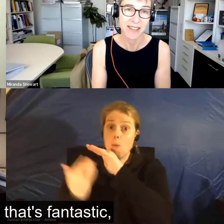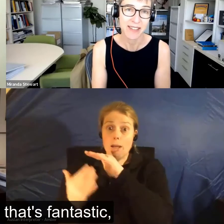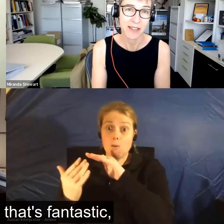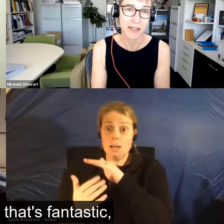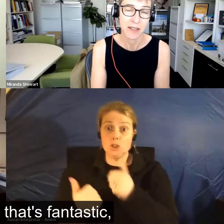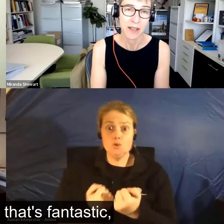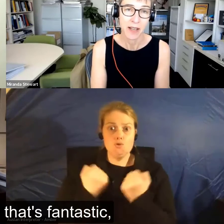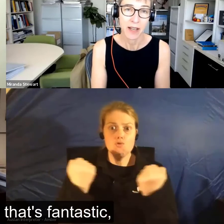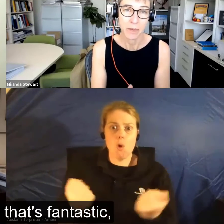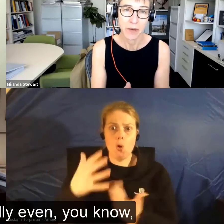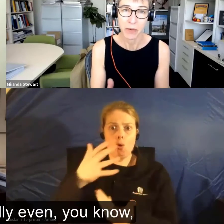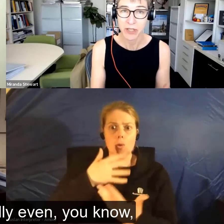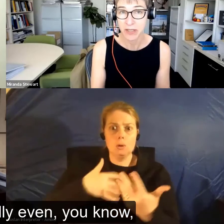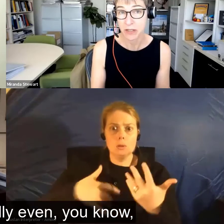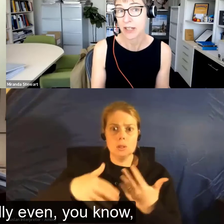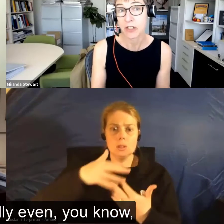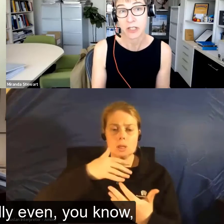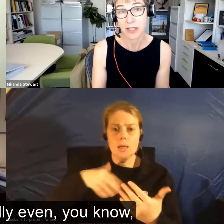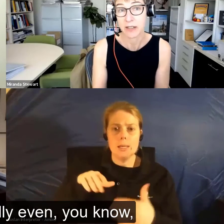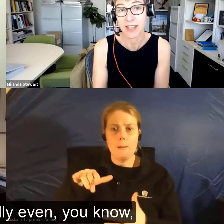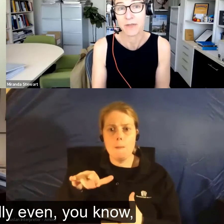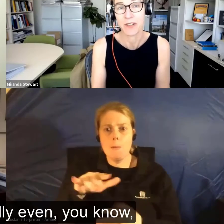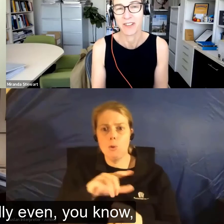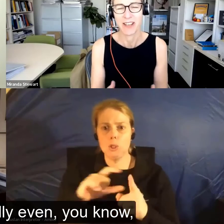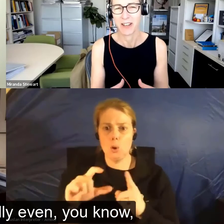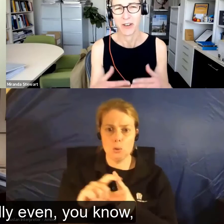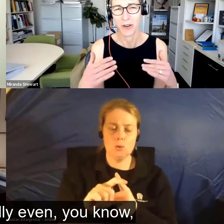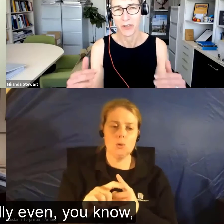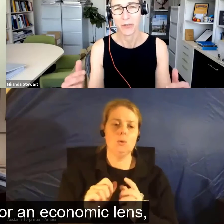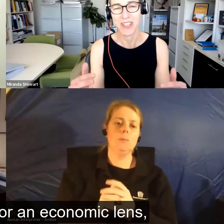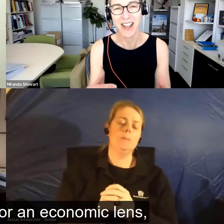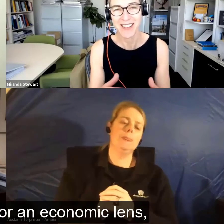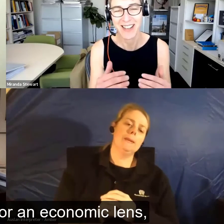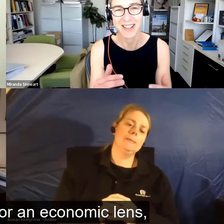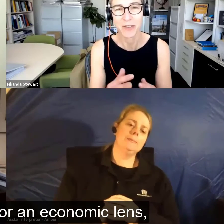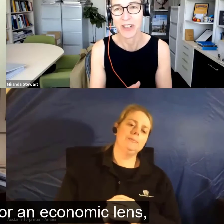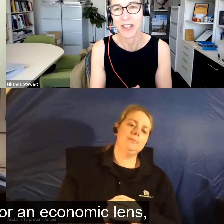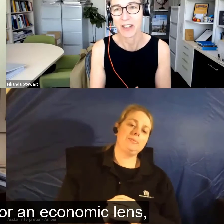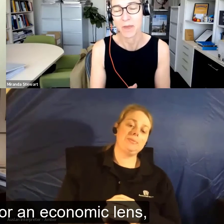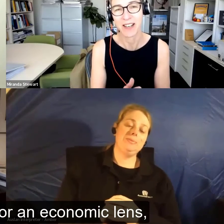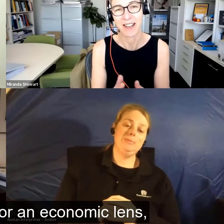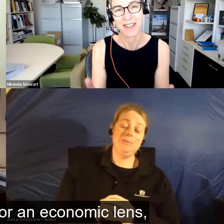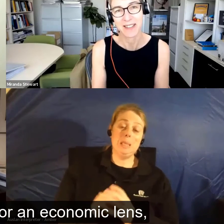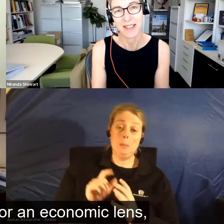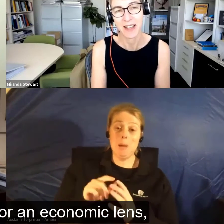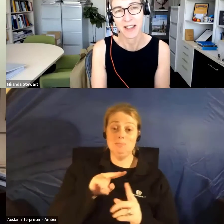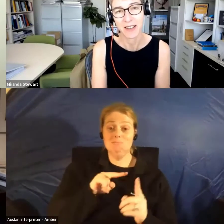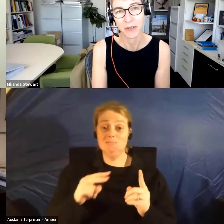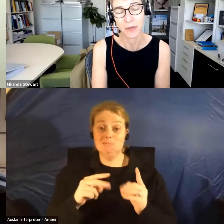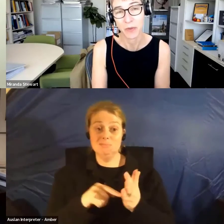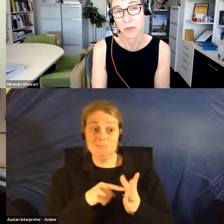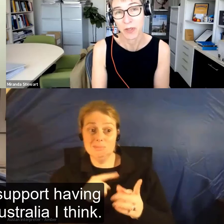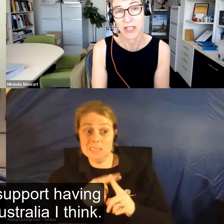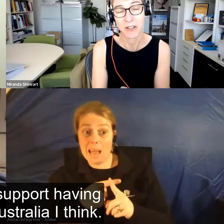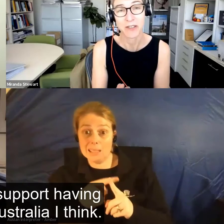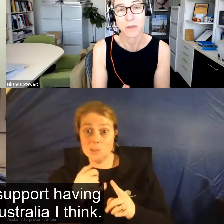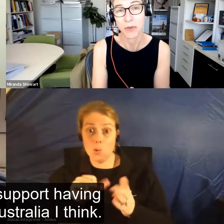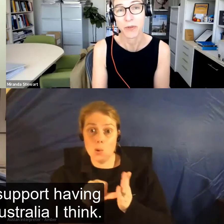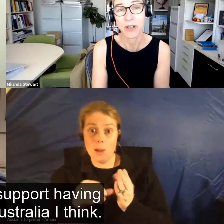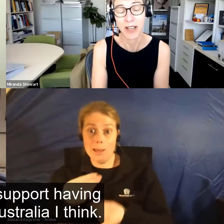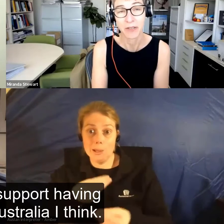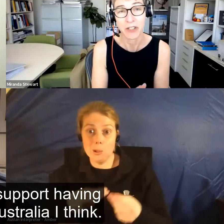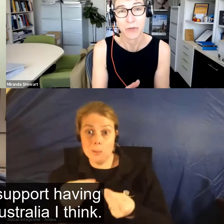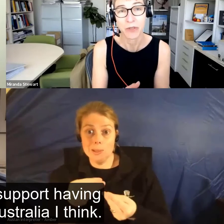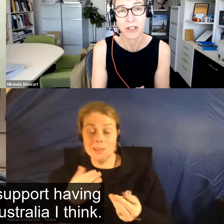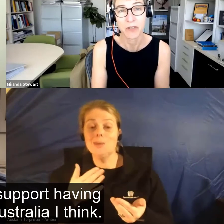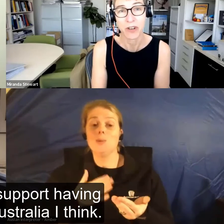that's fantastic. But we still actually, even, through a tax lens or an economic lens, we need to